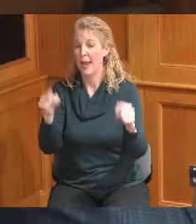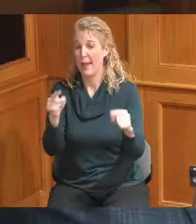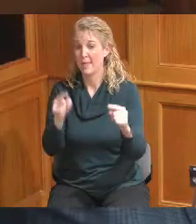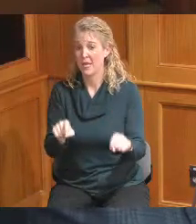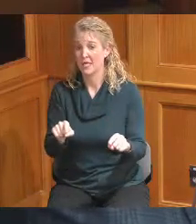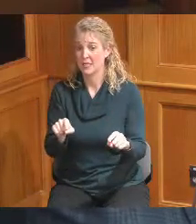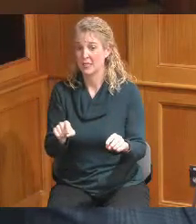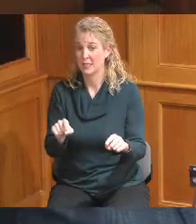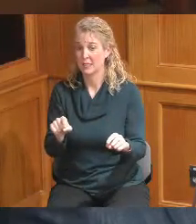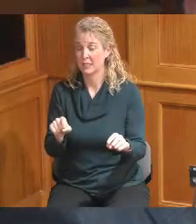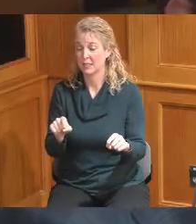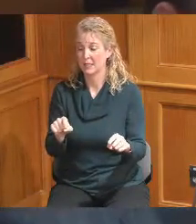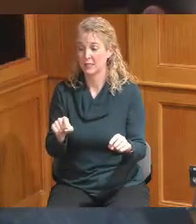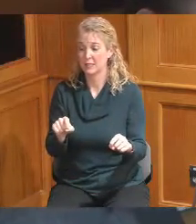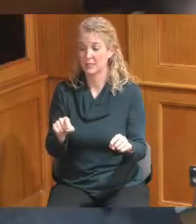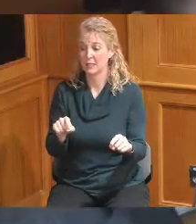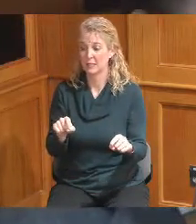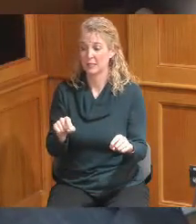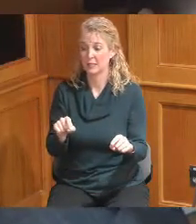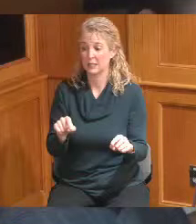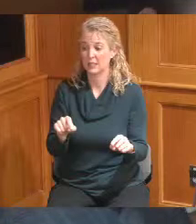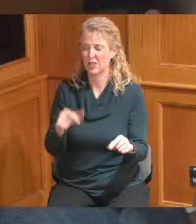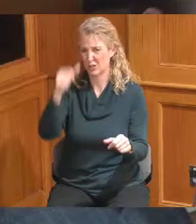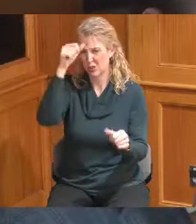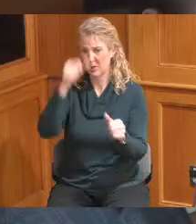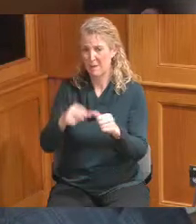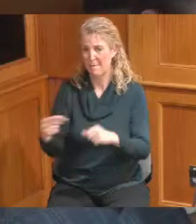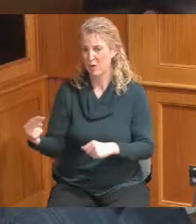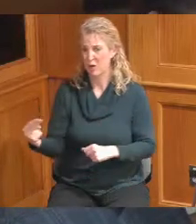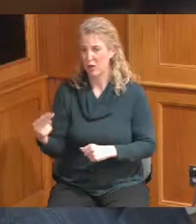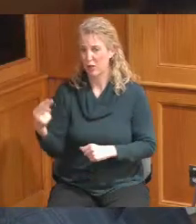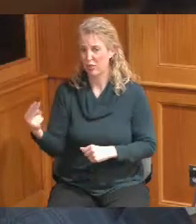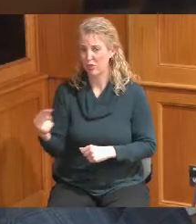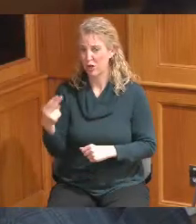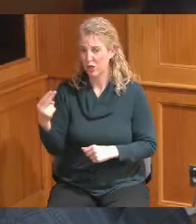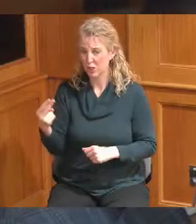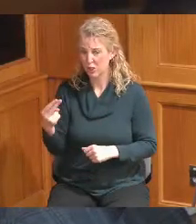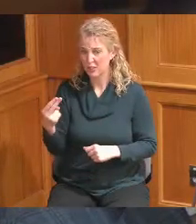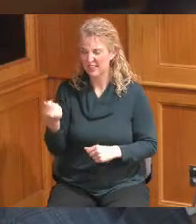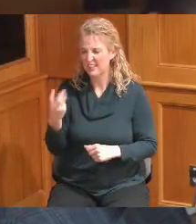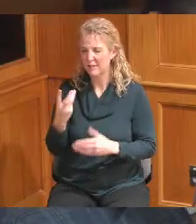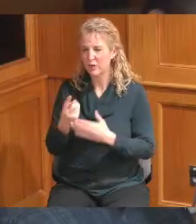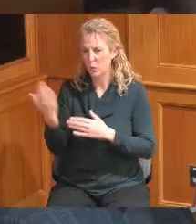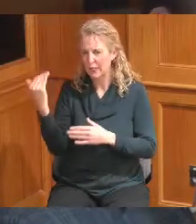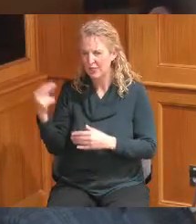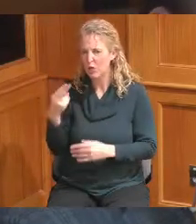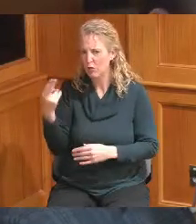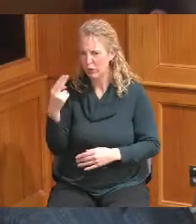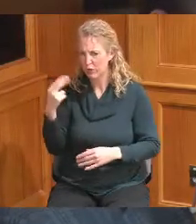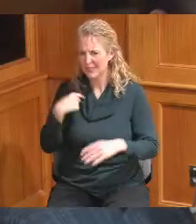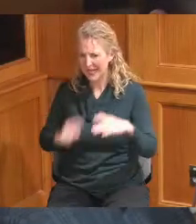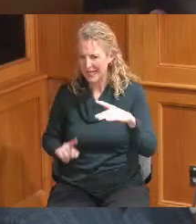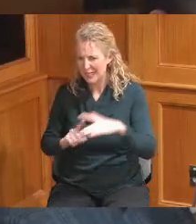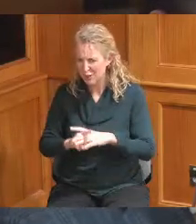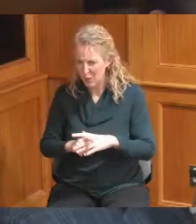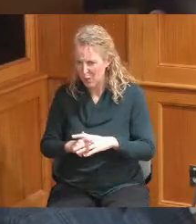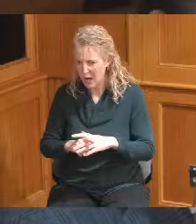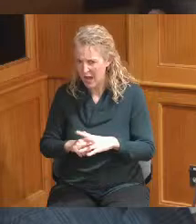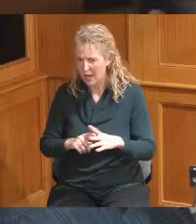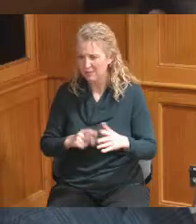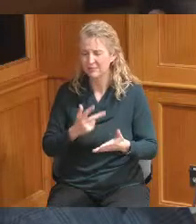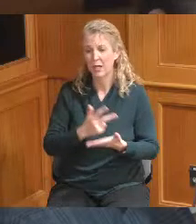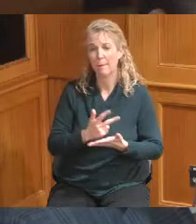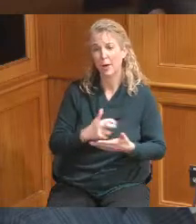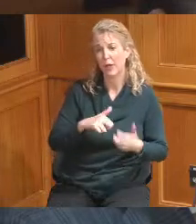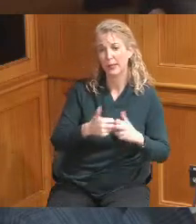on on a Thursday coming to work, and it's not a parking problem. People say, "Oh, it's just a parking problem." It was not a parking